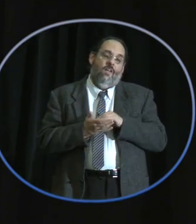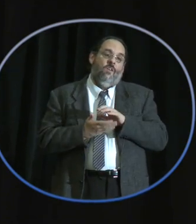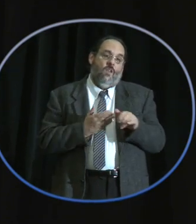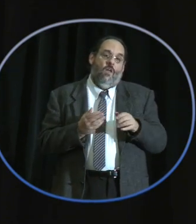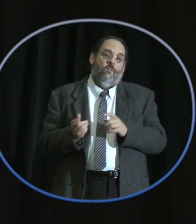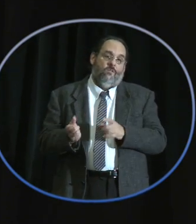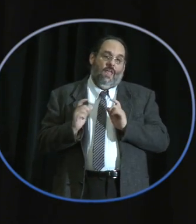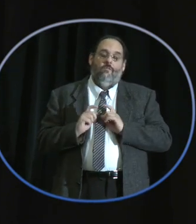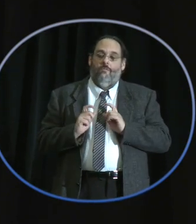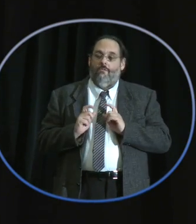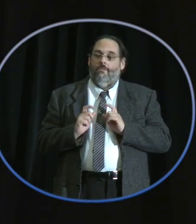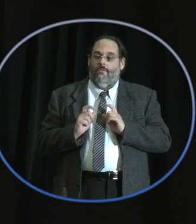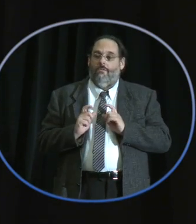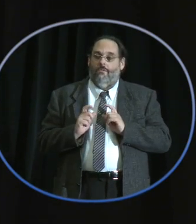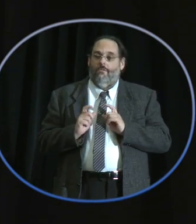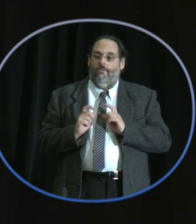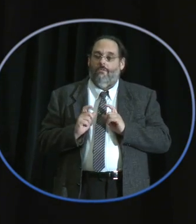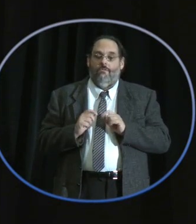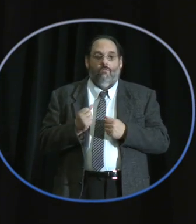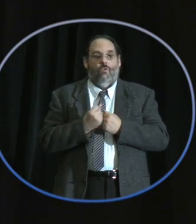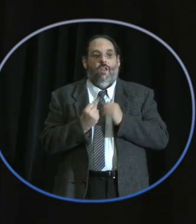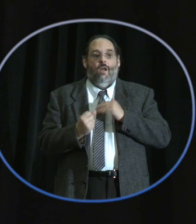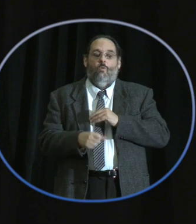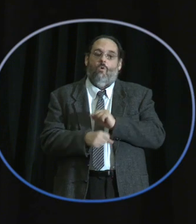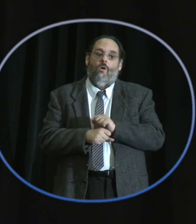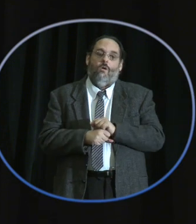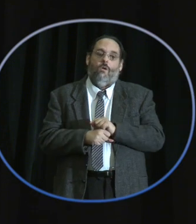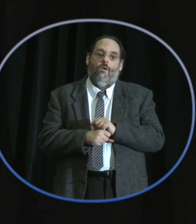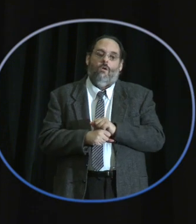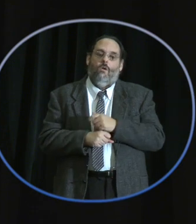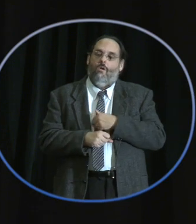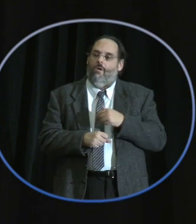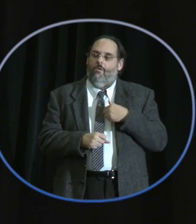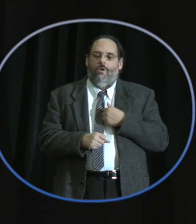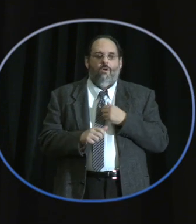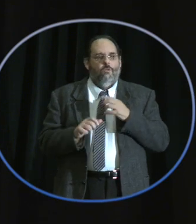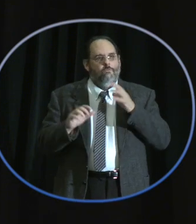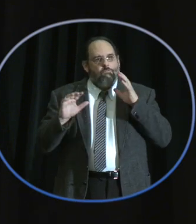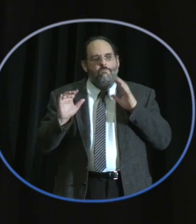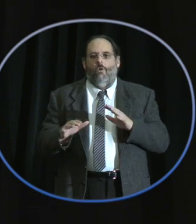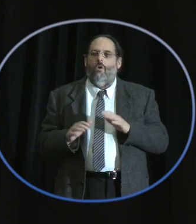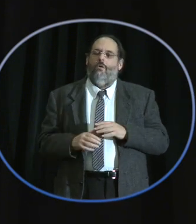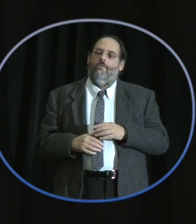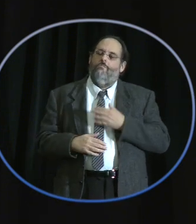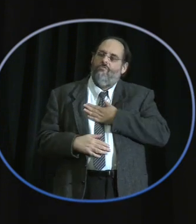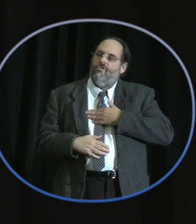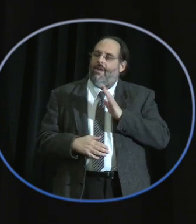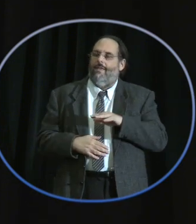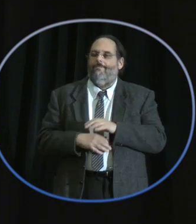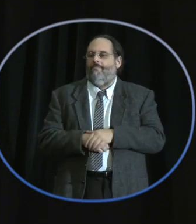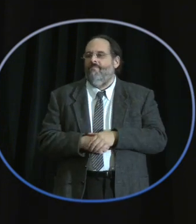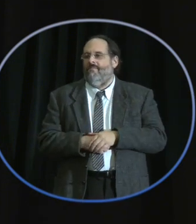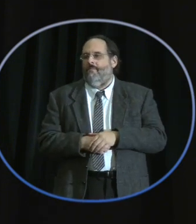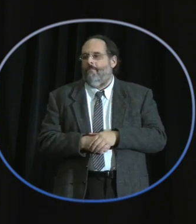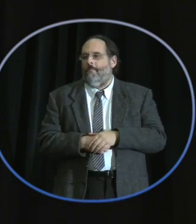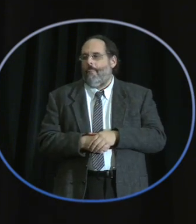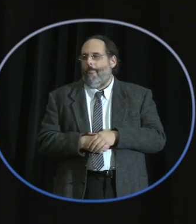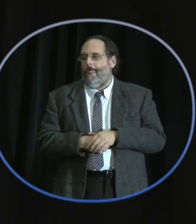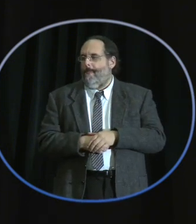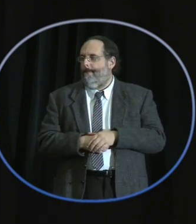$75,000 support of our work, and we are awed. We are awed by that. Thank you.